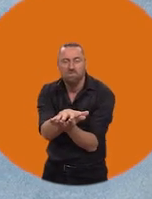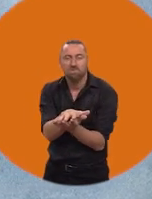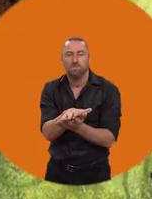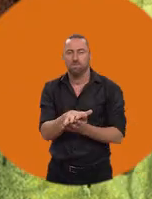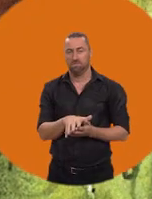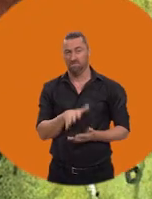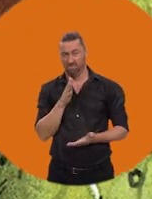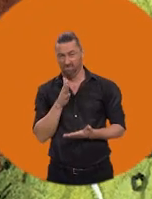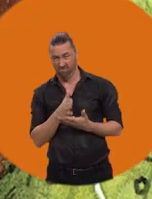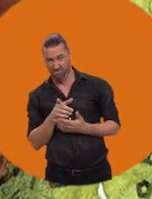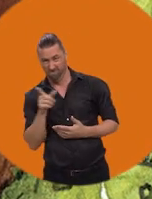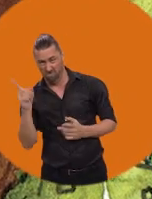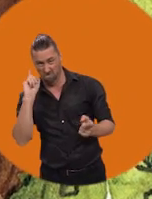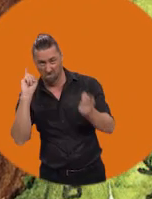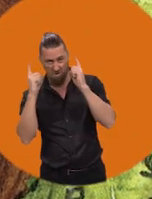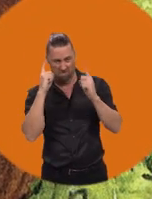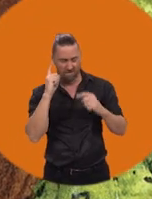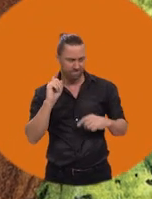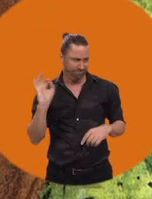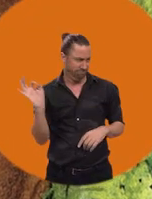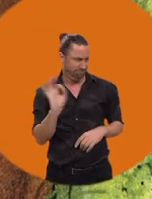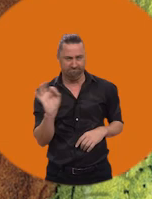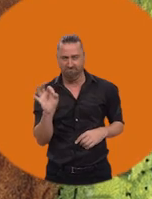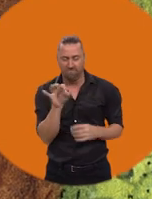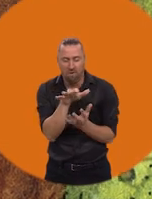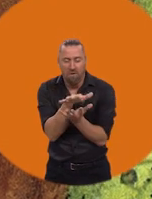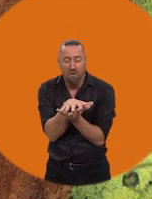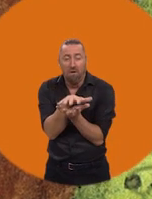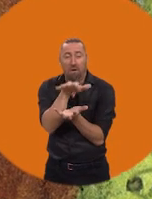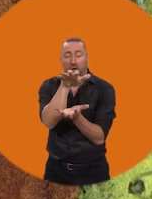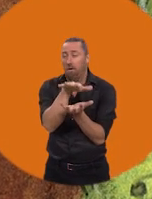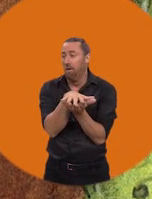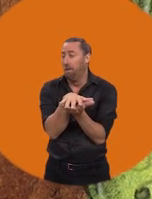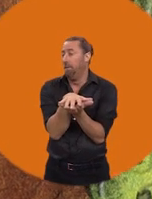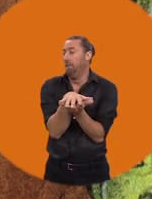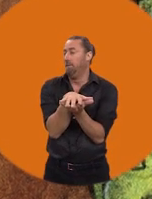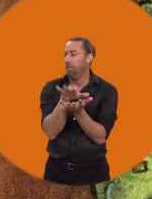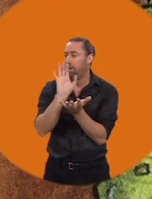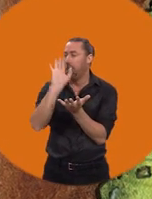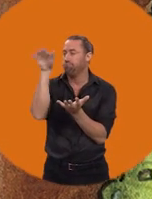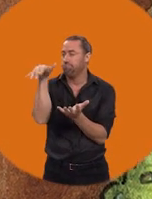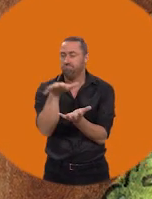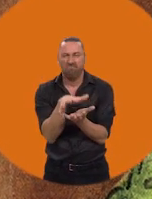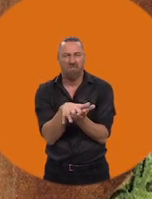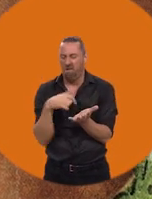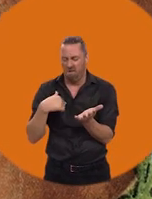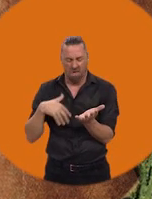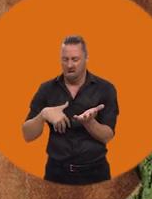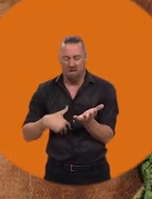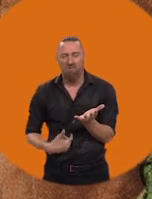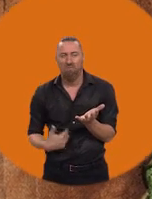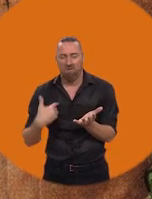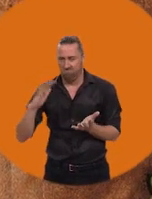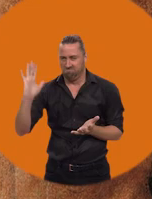But Dingo did not need to worry or stress. At that time, the crocodile couldn't care less. Old Croc wasn't hungry. He'd